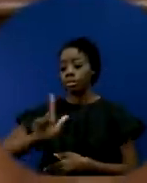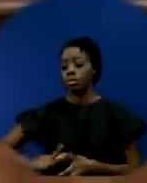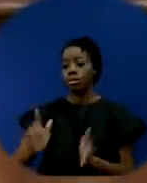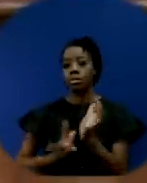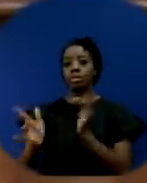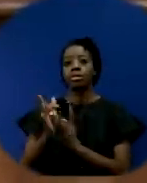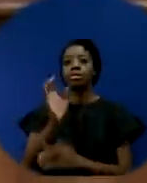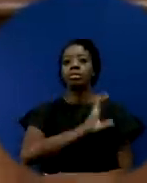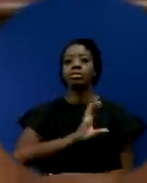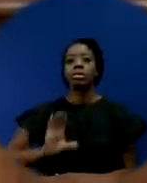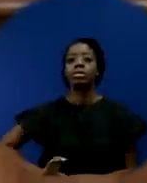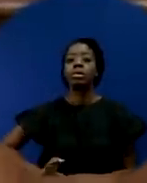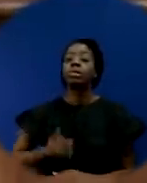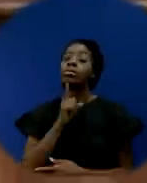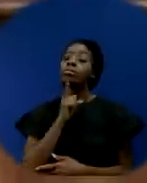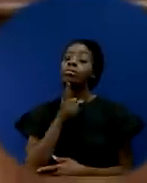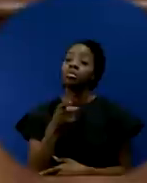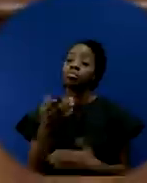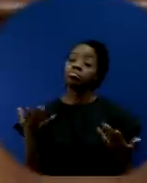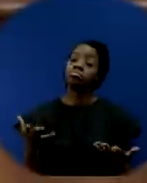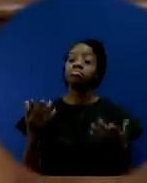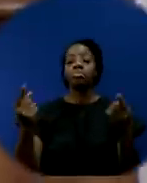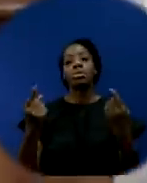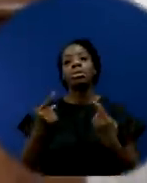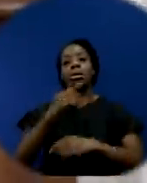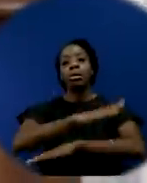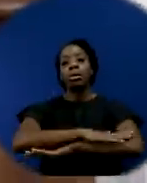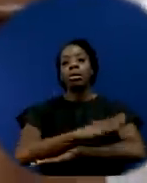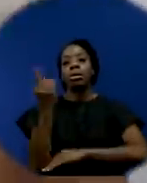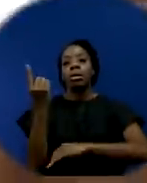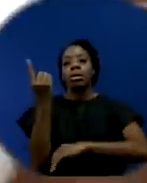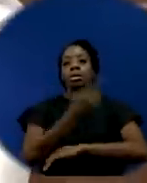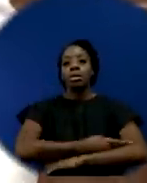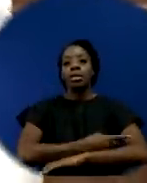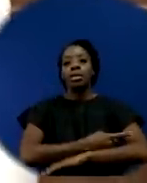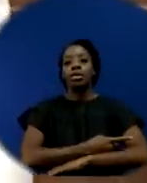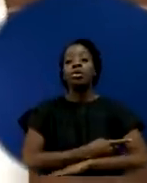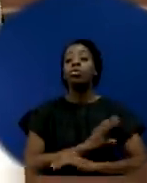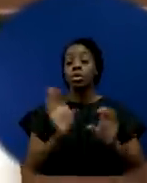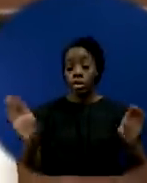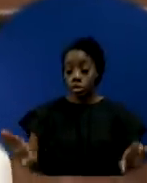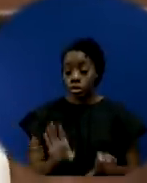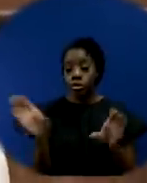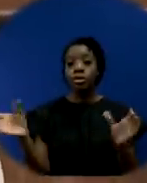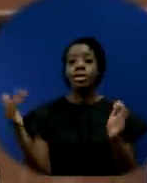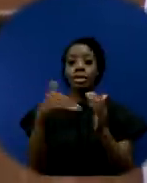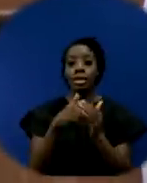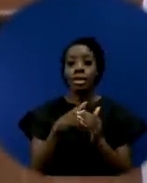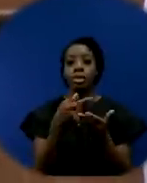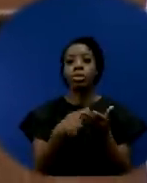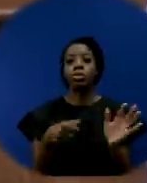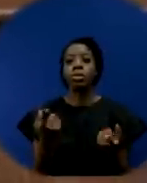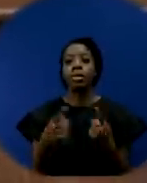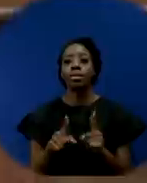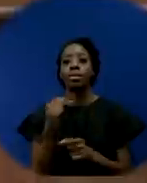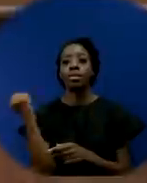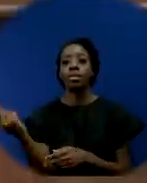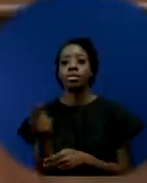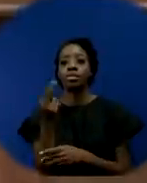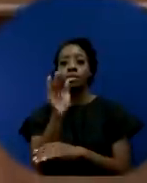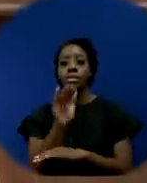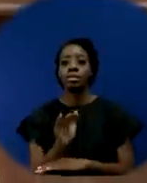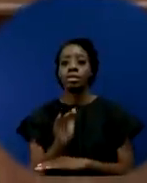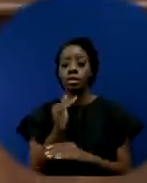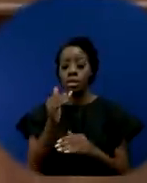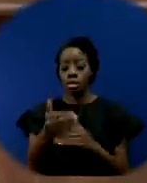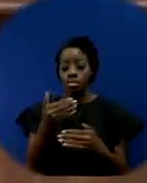Christ. And so, as we come to this table today, we reenact what took place on that Thursday evening just before